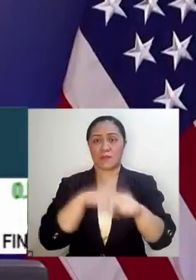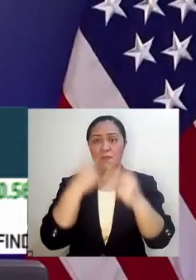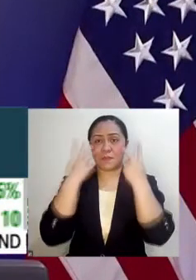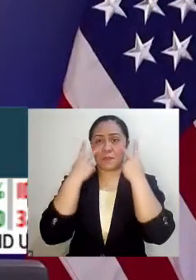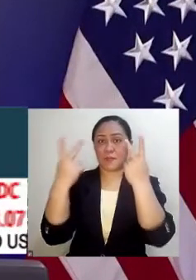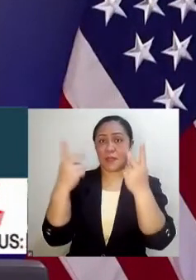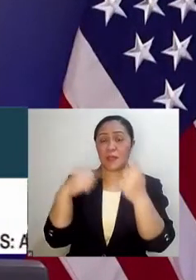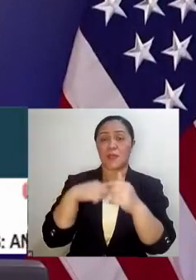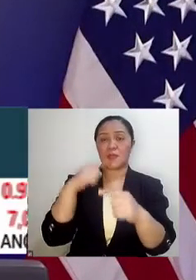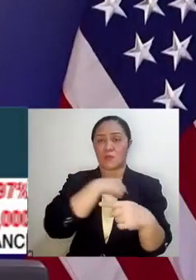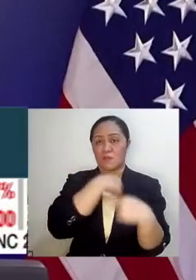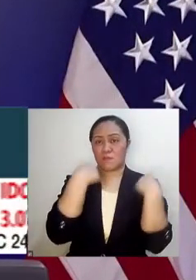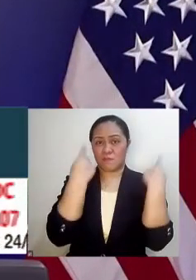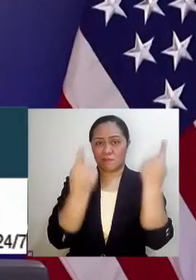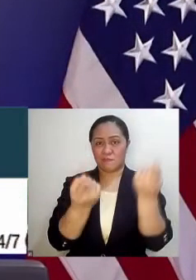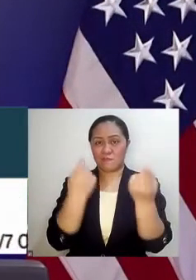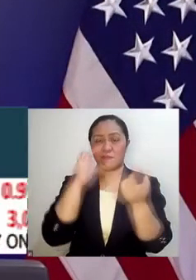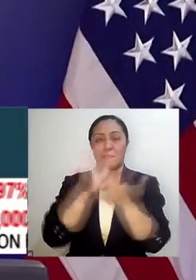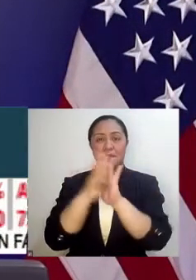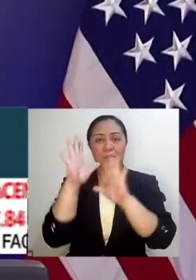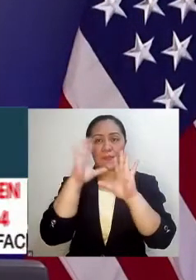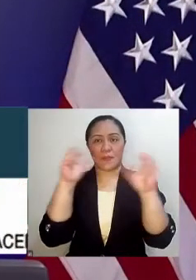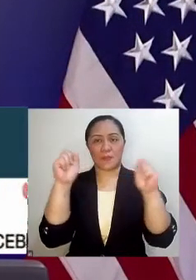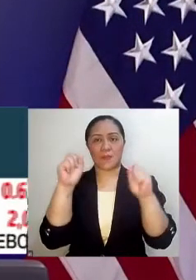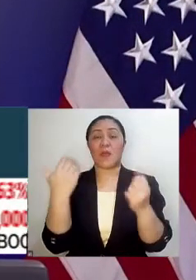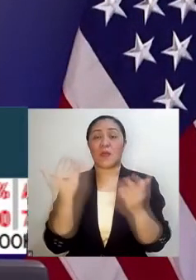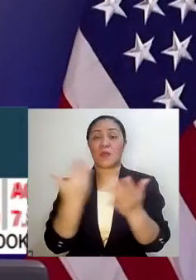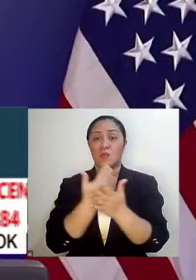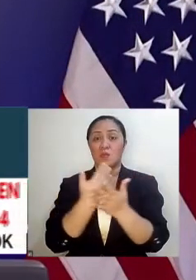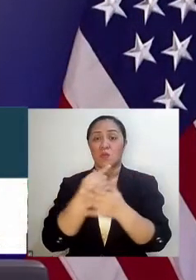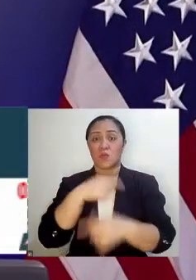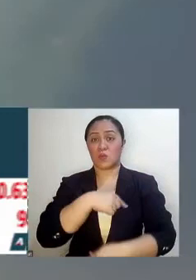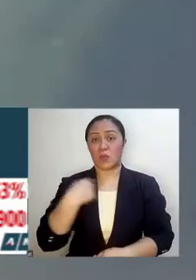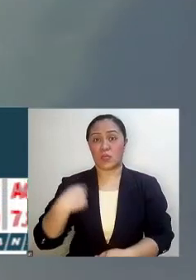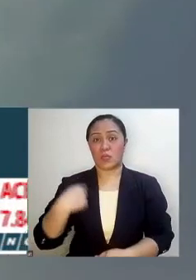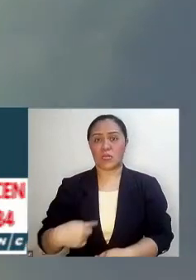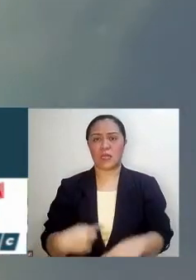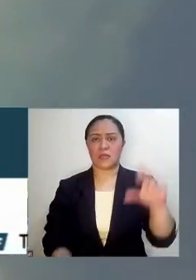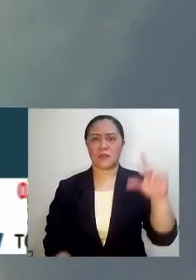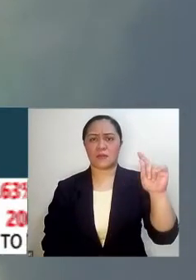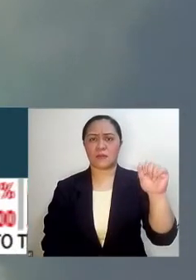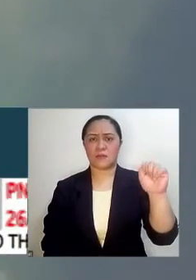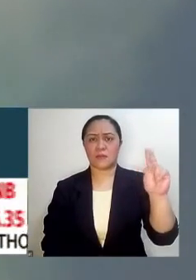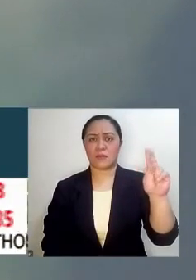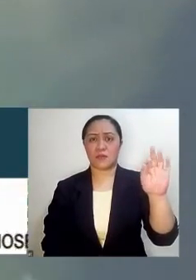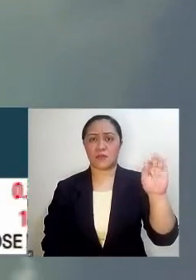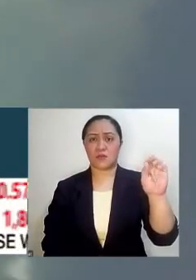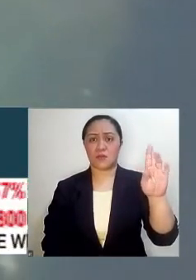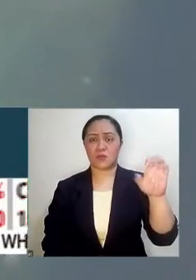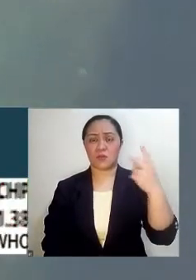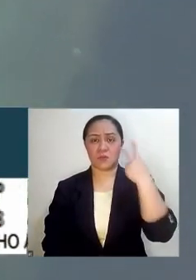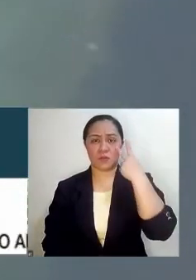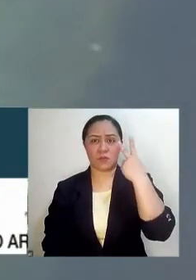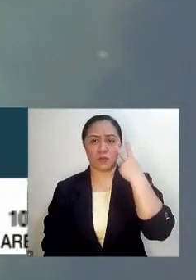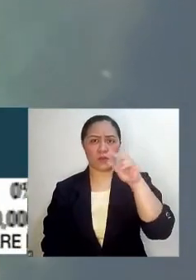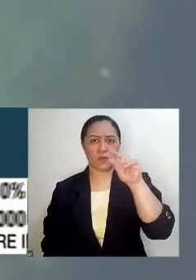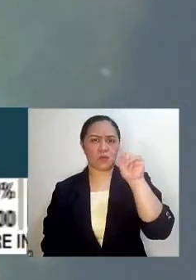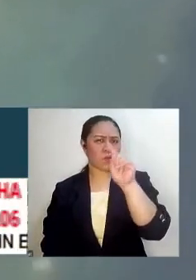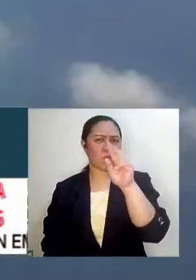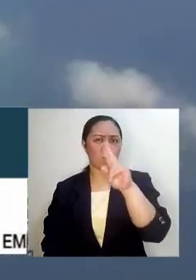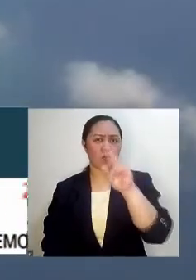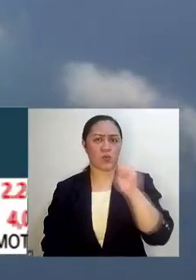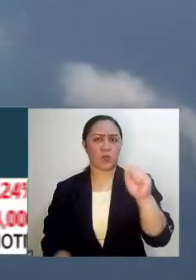he was briefed on a new China task force that would look at the U.S. military strategy in relation to